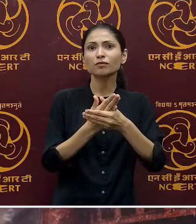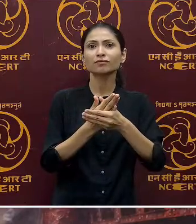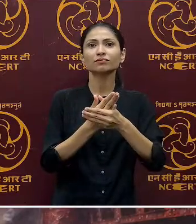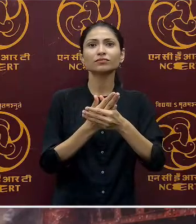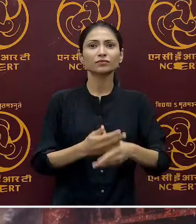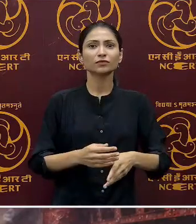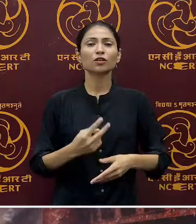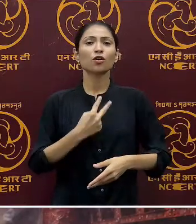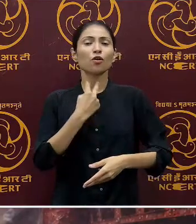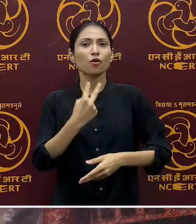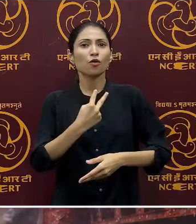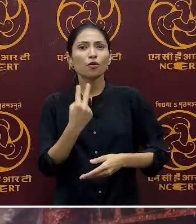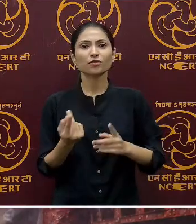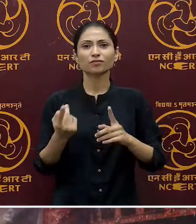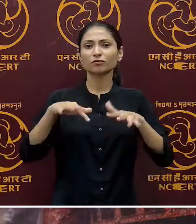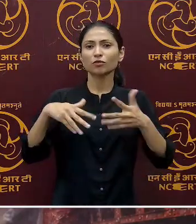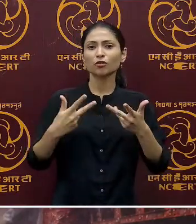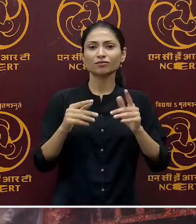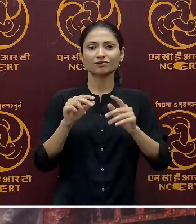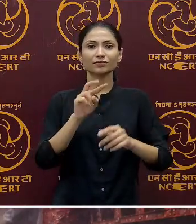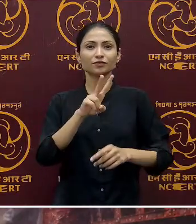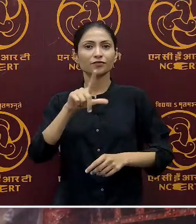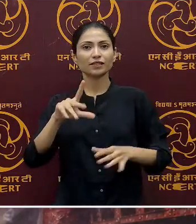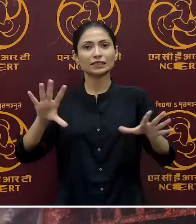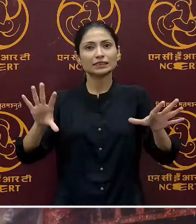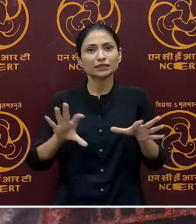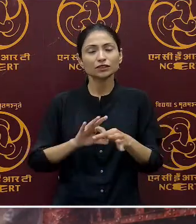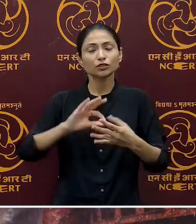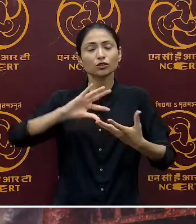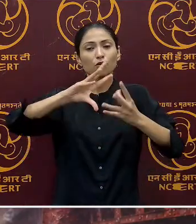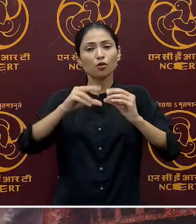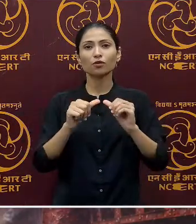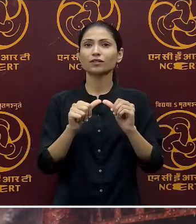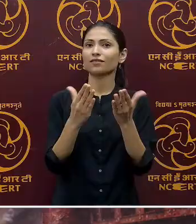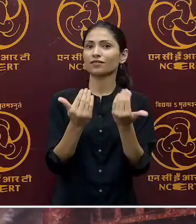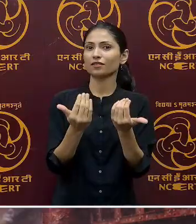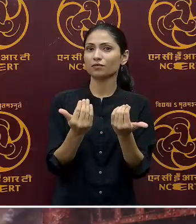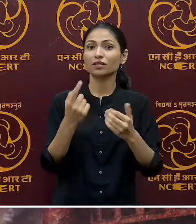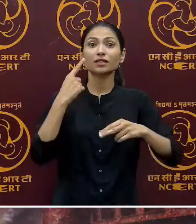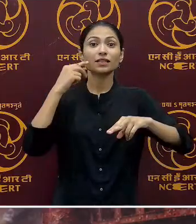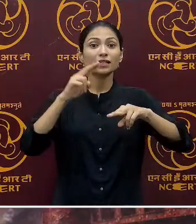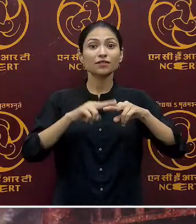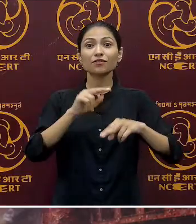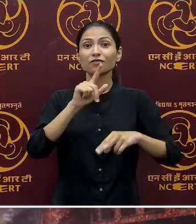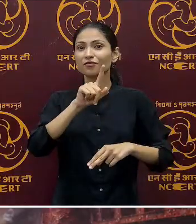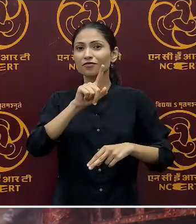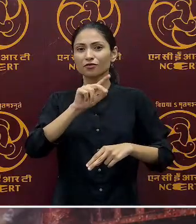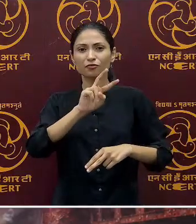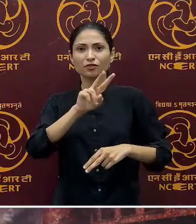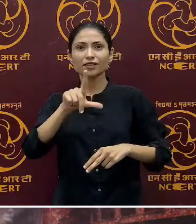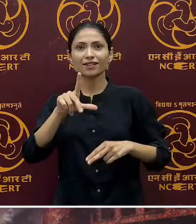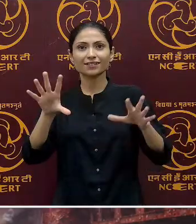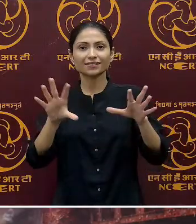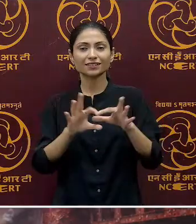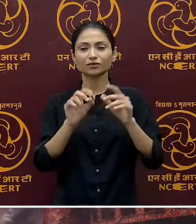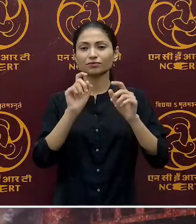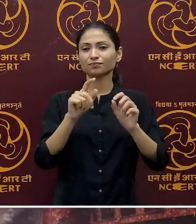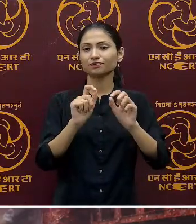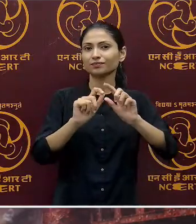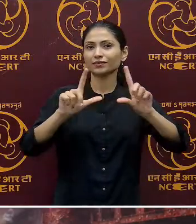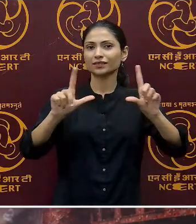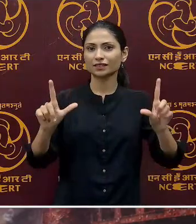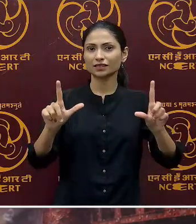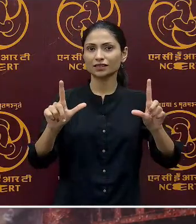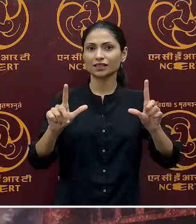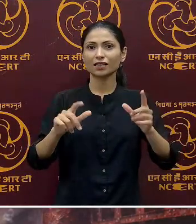all are available at the same page. Now, if we click on this virtual lab content, these are the different topics from